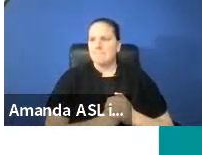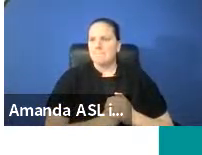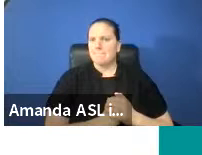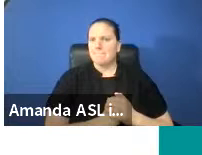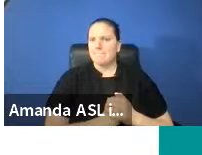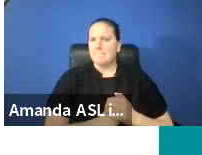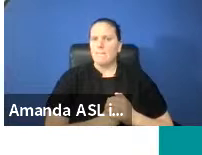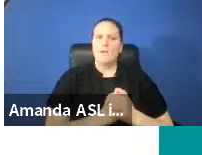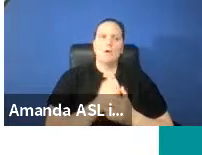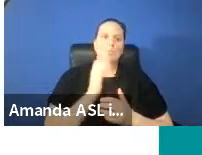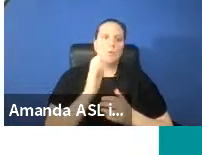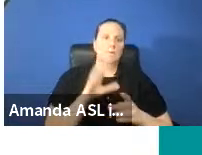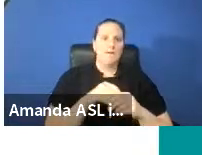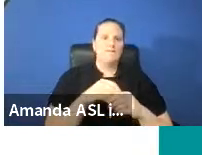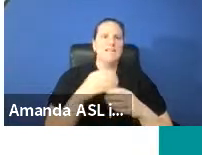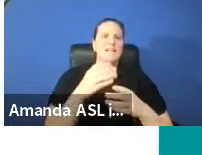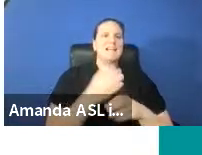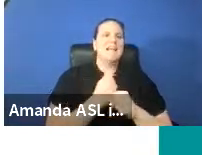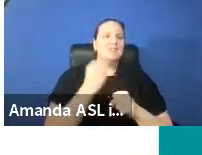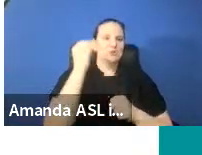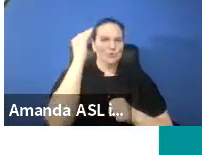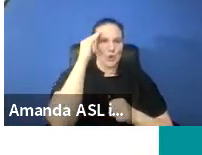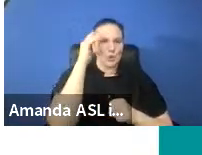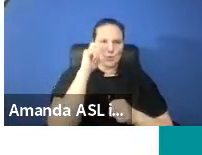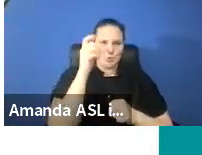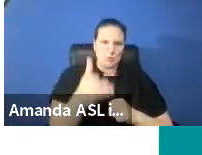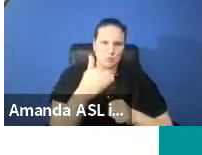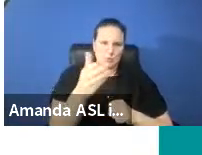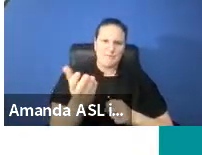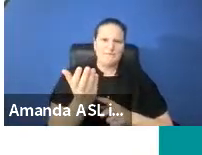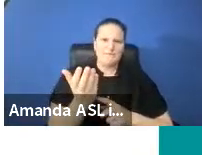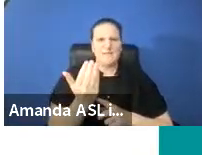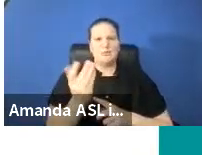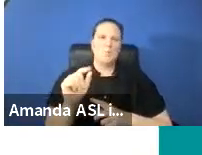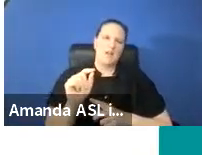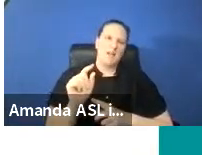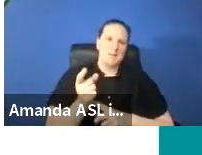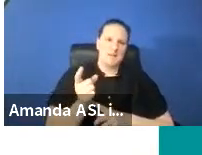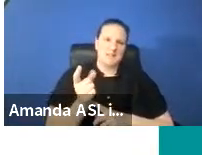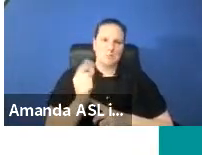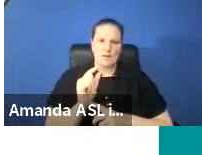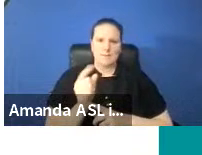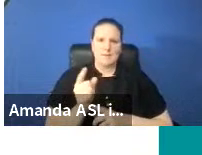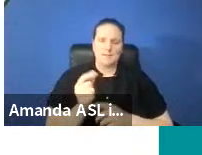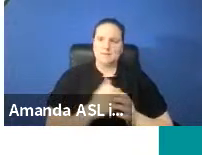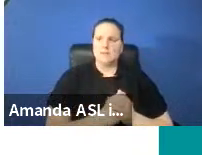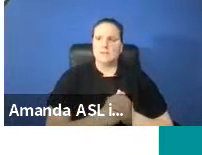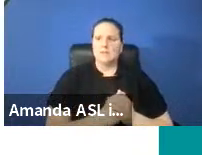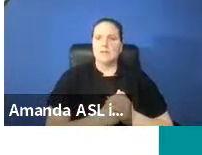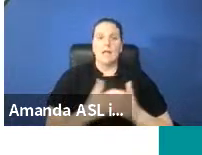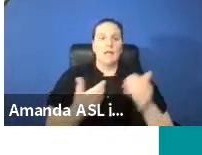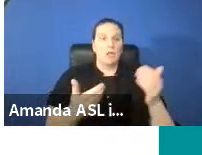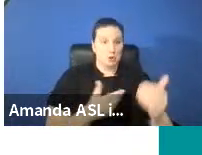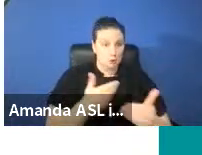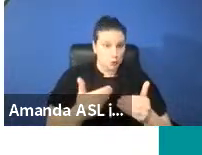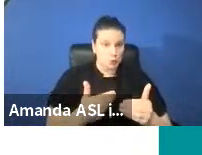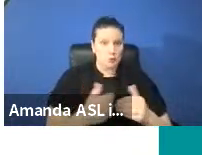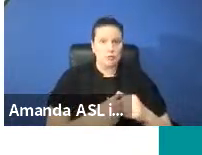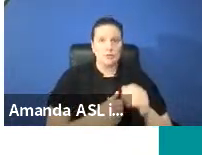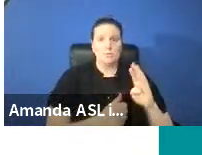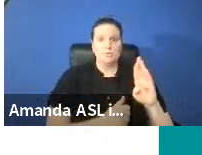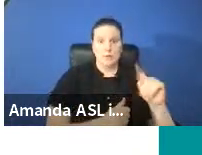We're going to do getting to know you for about 20 minutes. I'm going to introduce